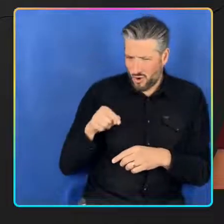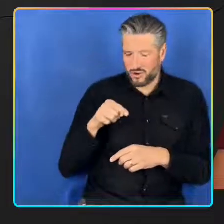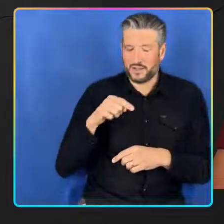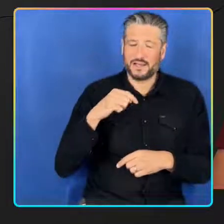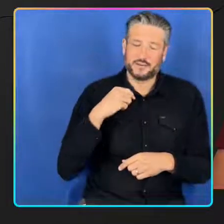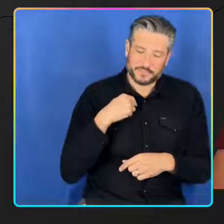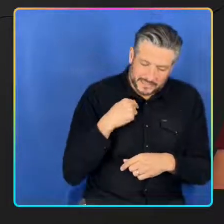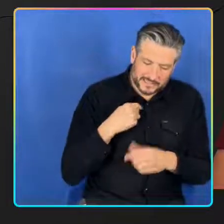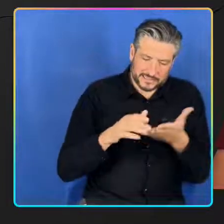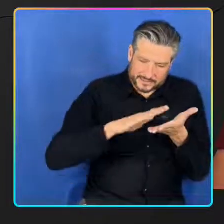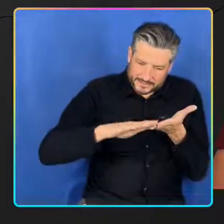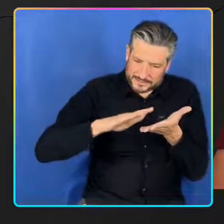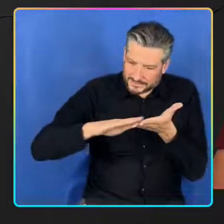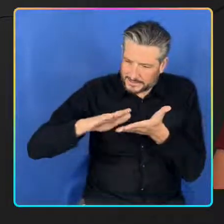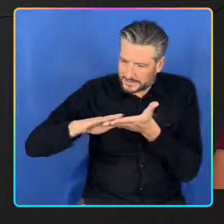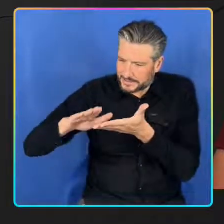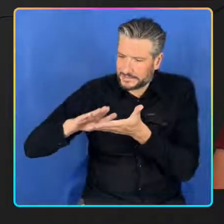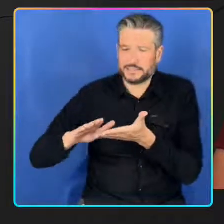industry.